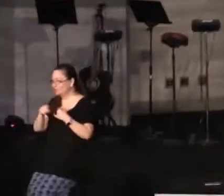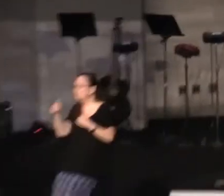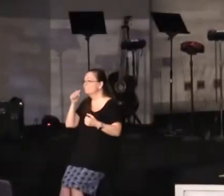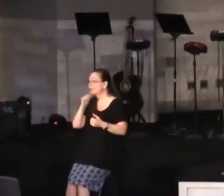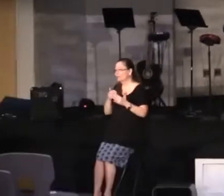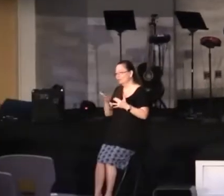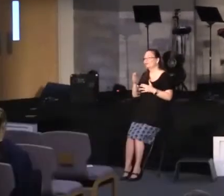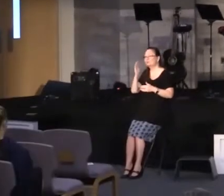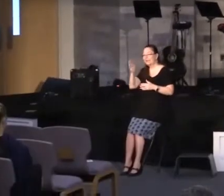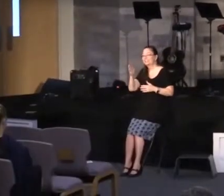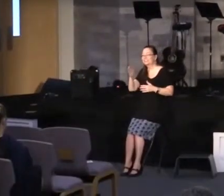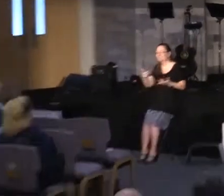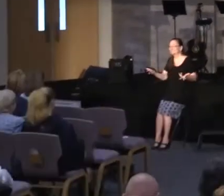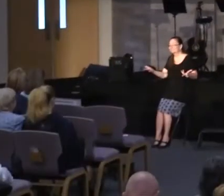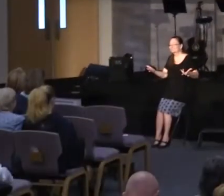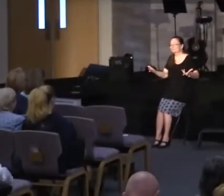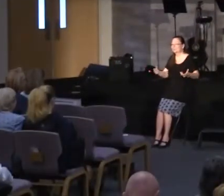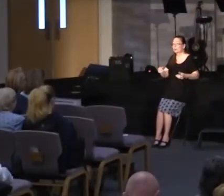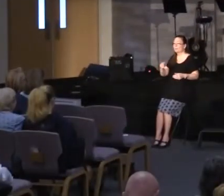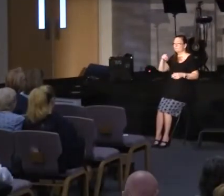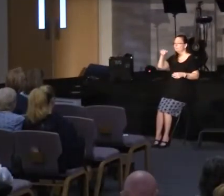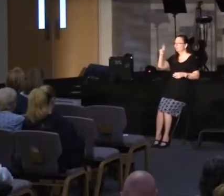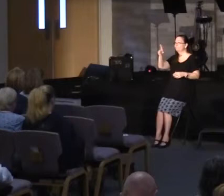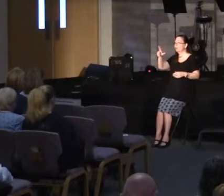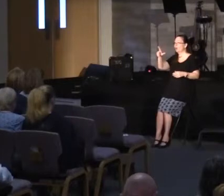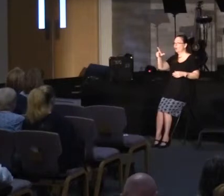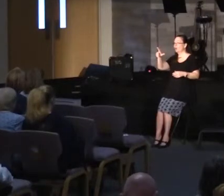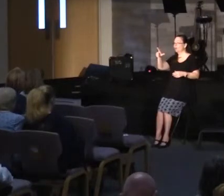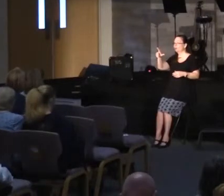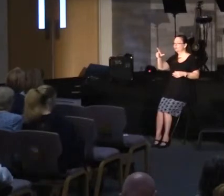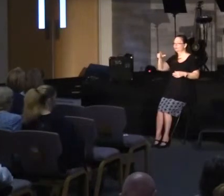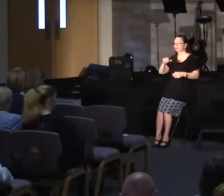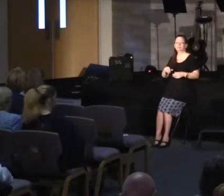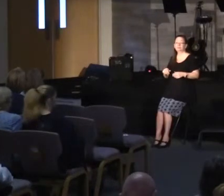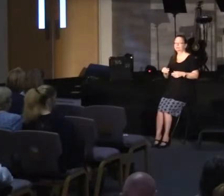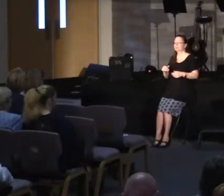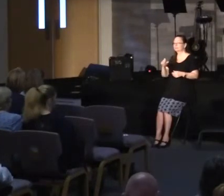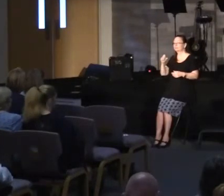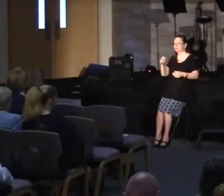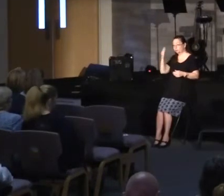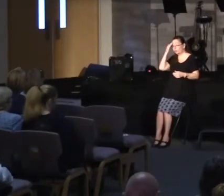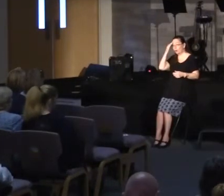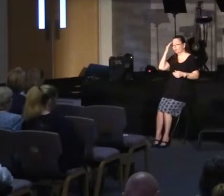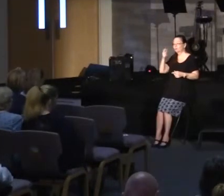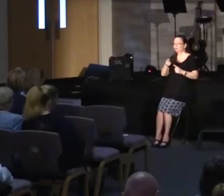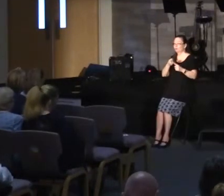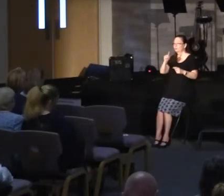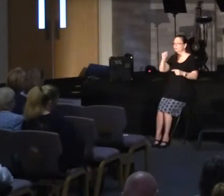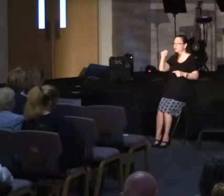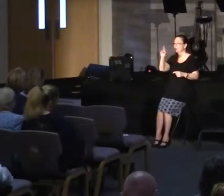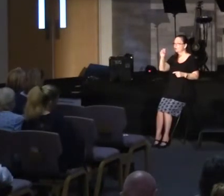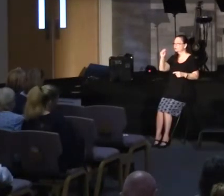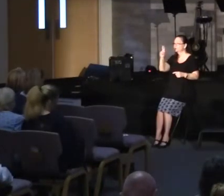through this sermon, by the way. You know, the Apostle Paul, who was Saul of Tarsus, a lot of us know his name. If you don't know Paul, Saul of Tarsus was